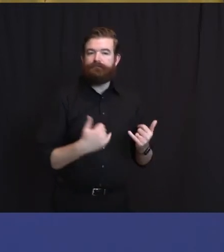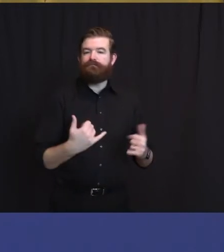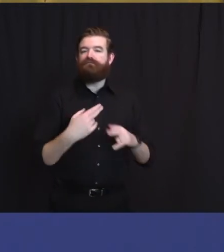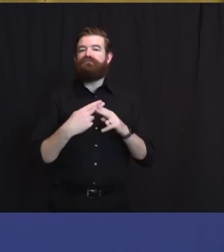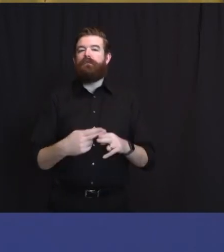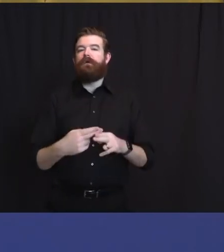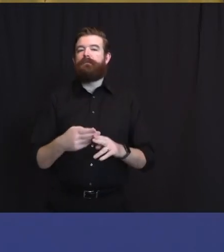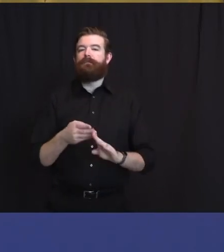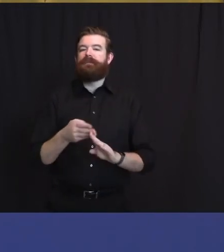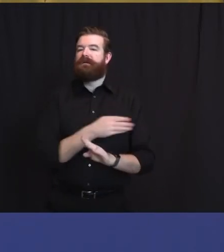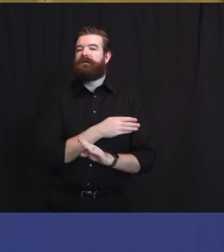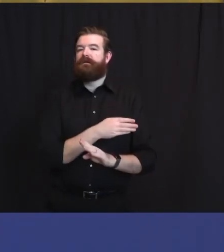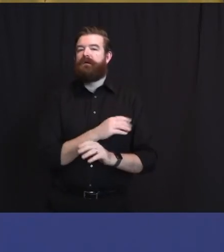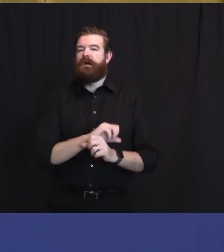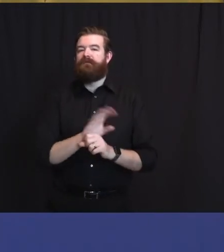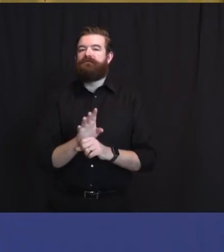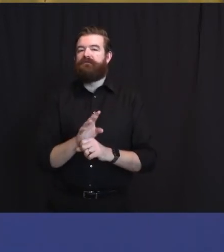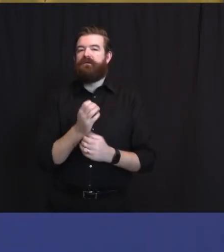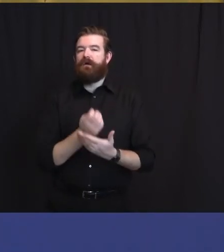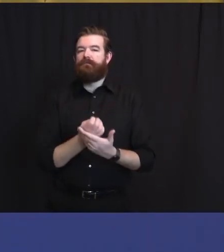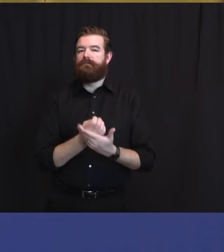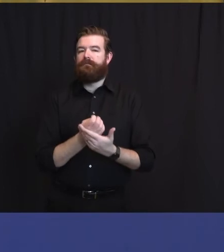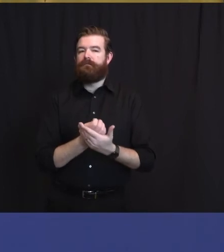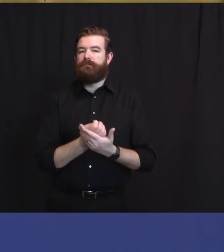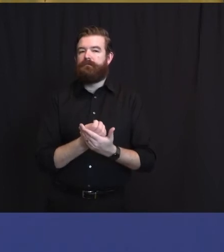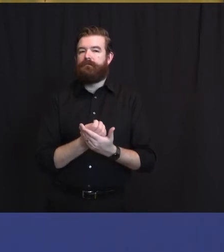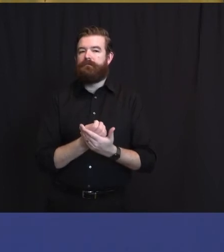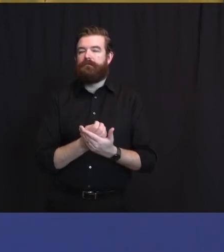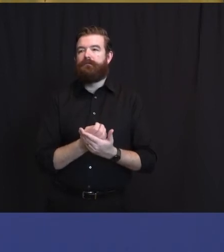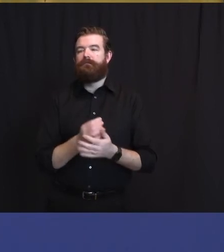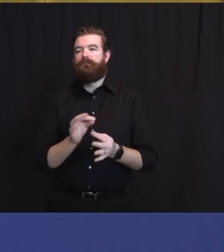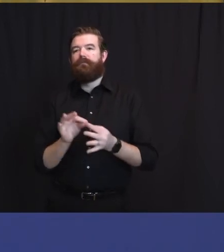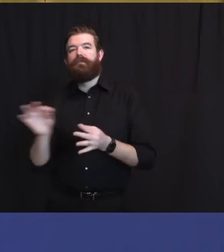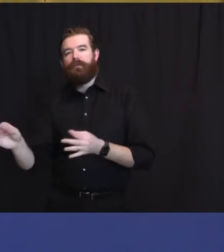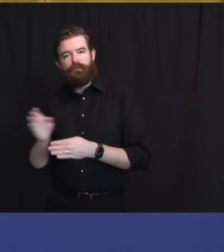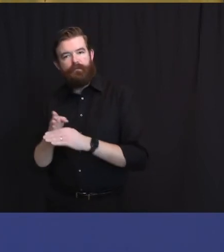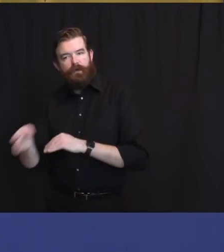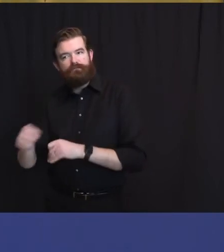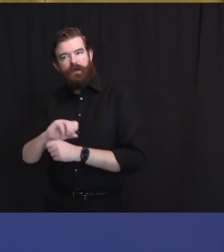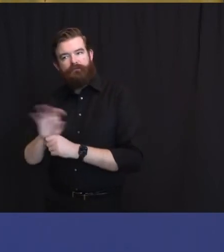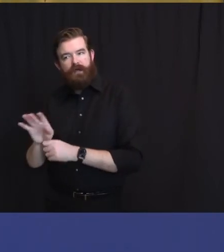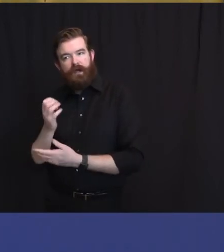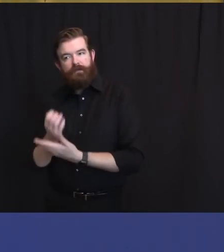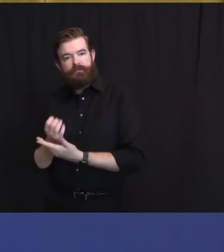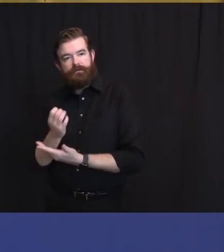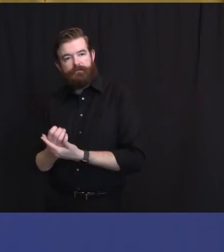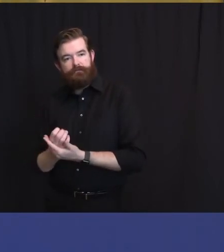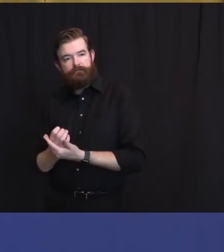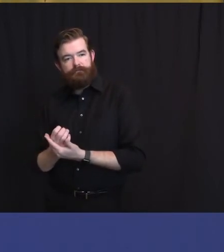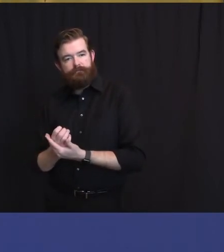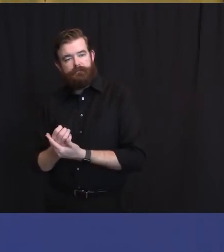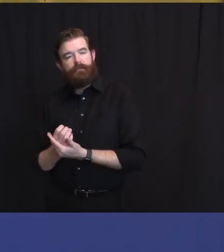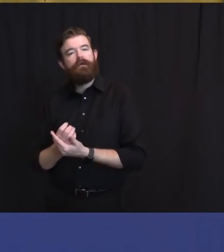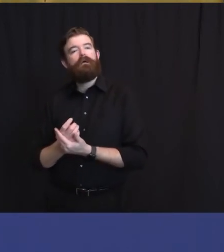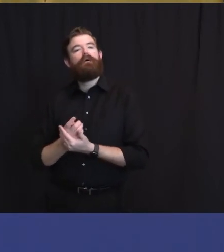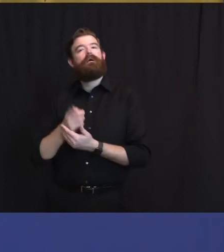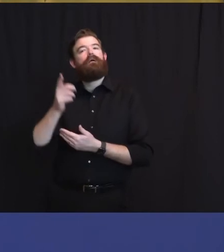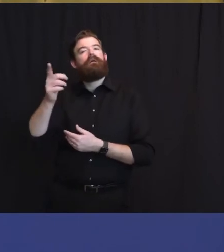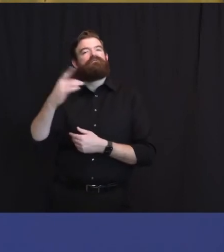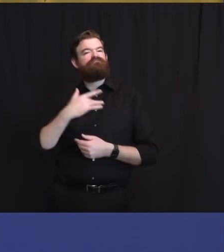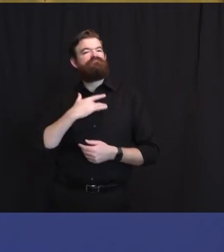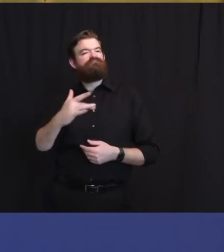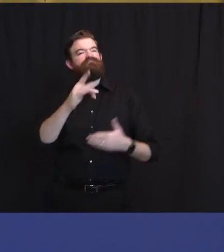like? Will you and lawmakers have to revisit these incentive programs in the future? You frequently criticize politics as usual, and you've